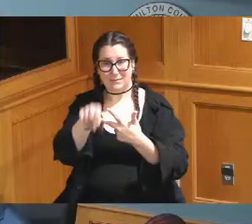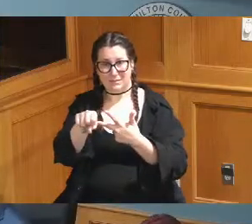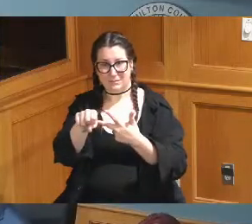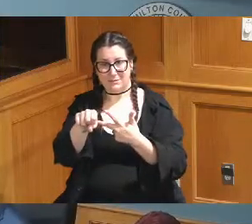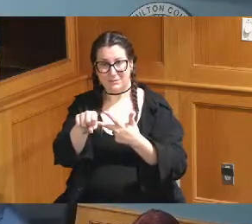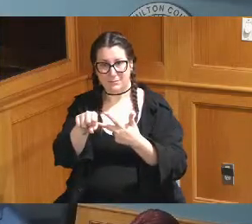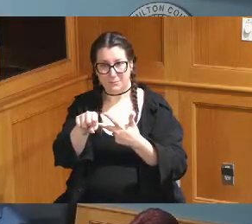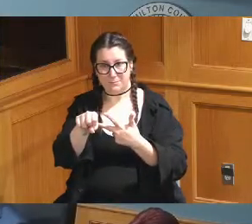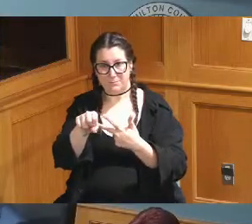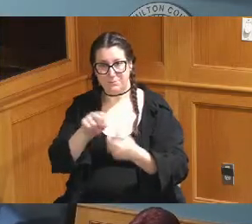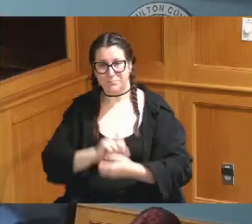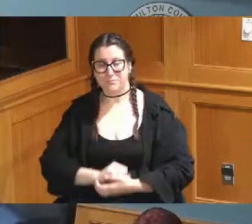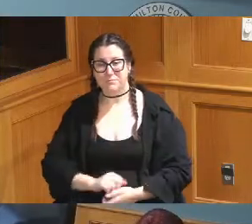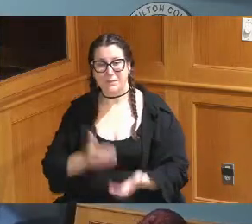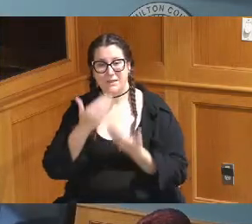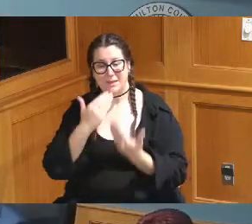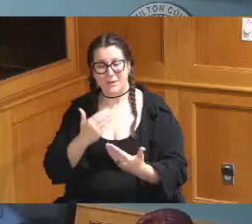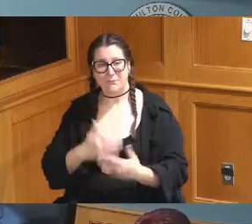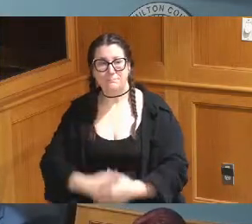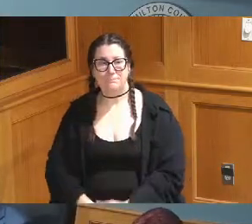Reese? Yes. Thank you.